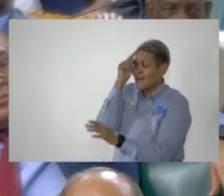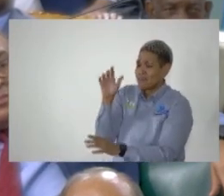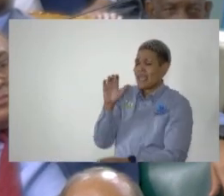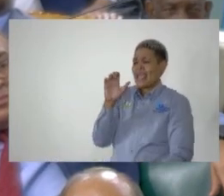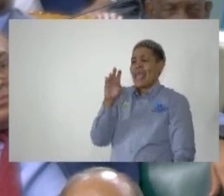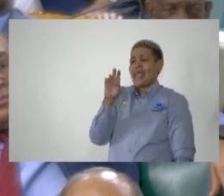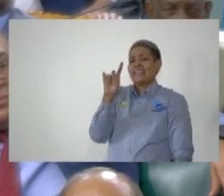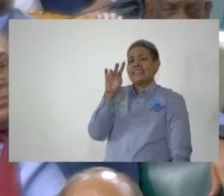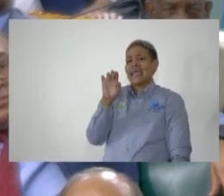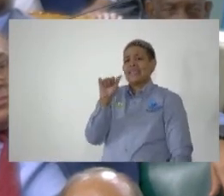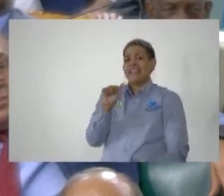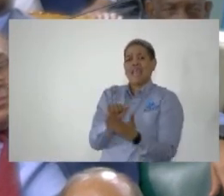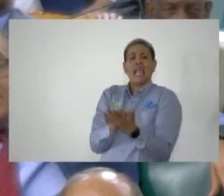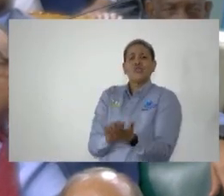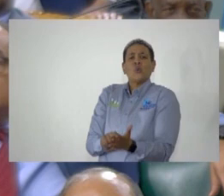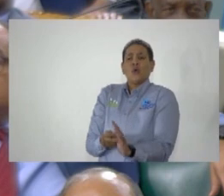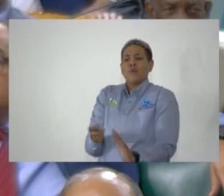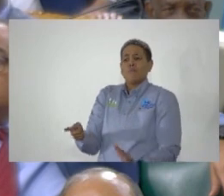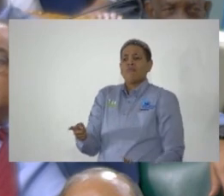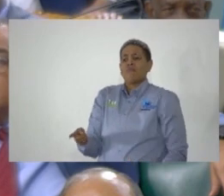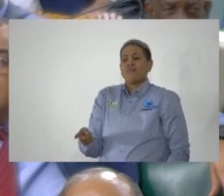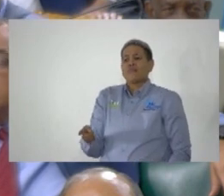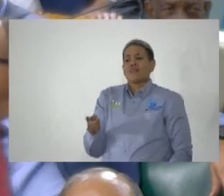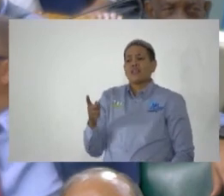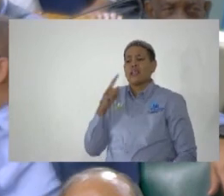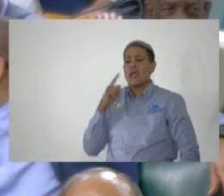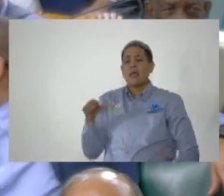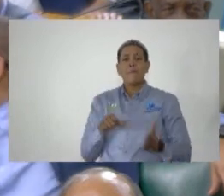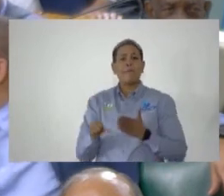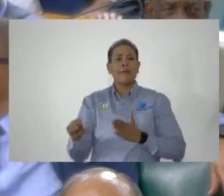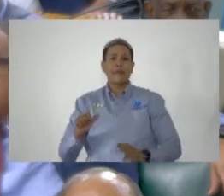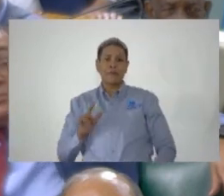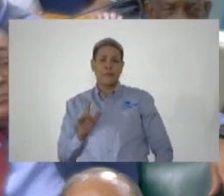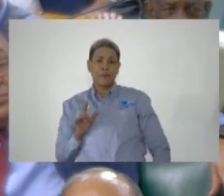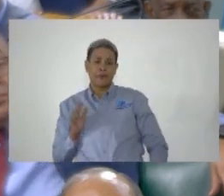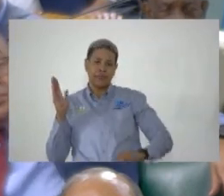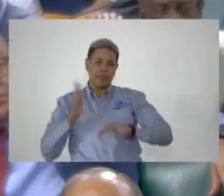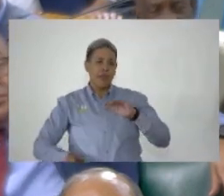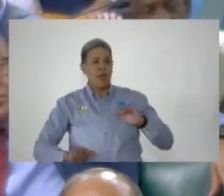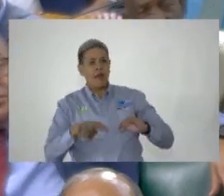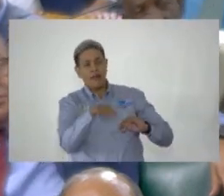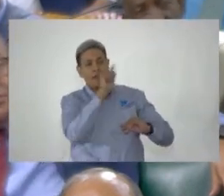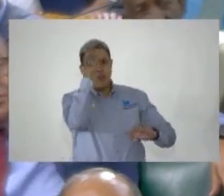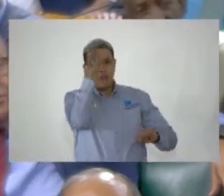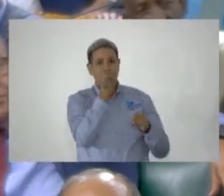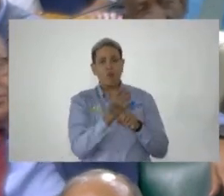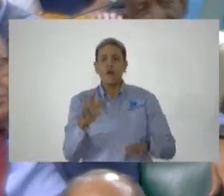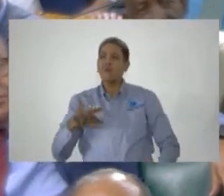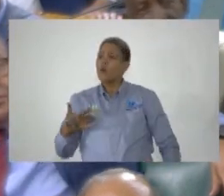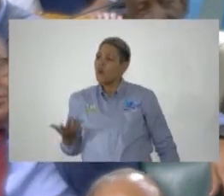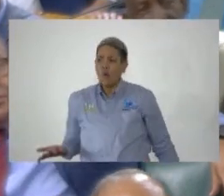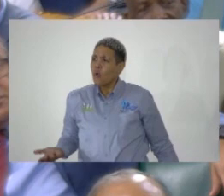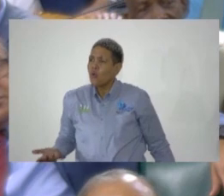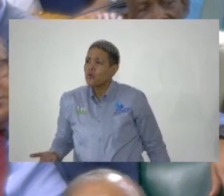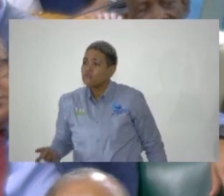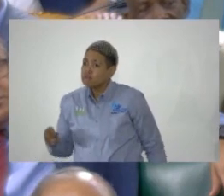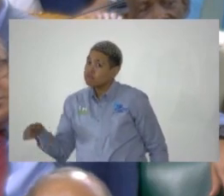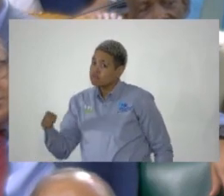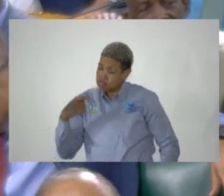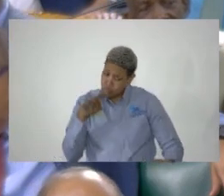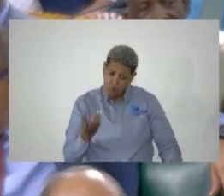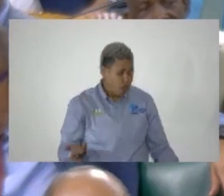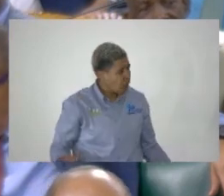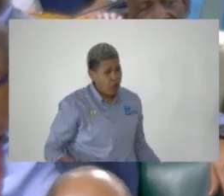executive agencies were paid at a premium to the civil service, and they believe, and they have a good argument, that